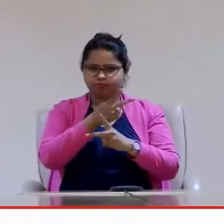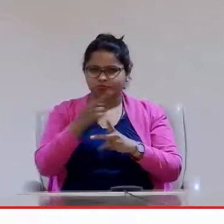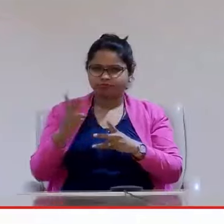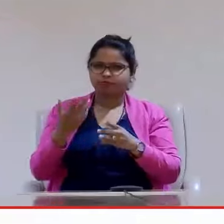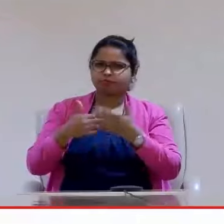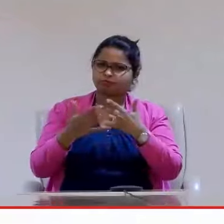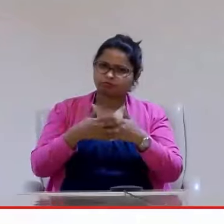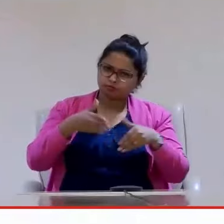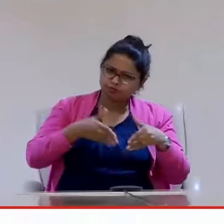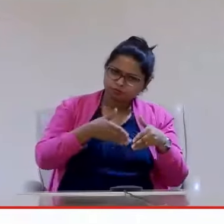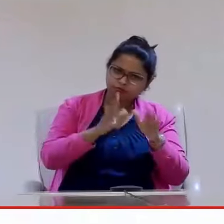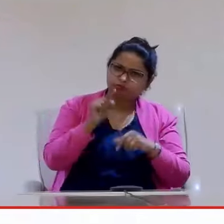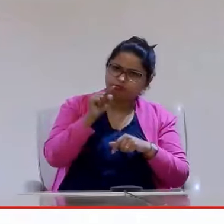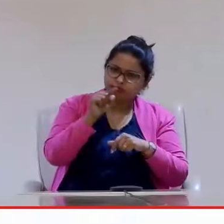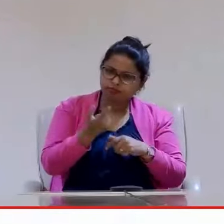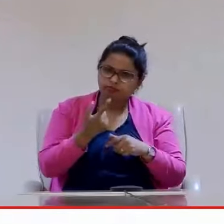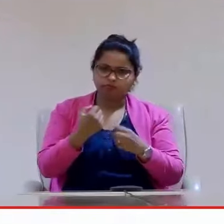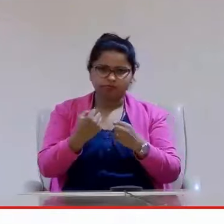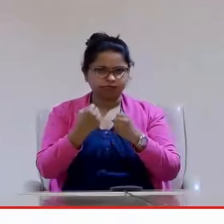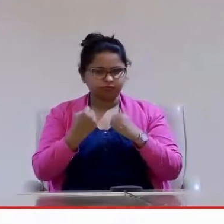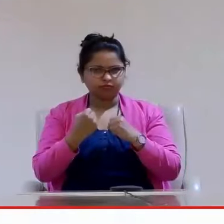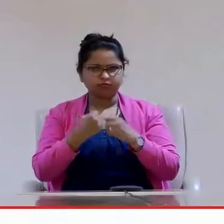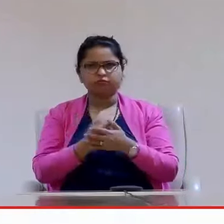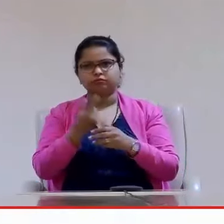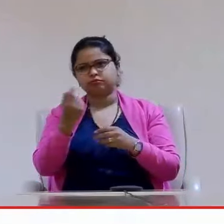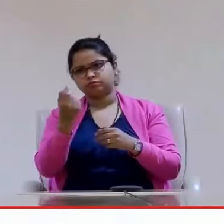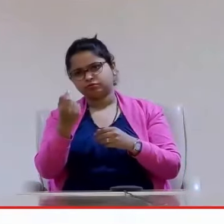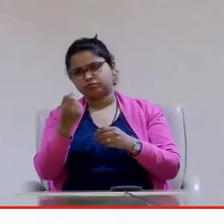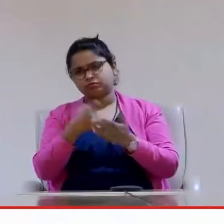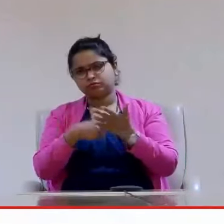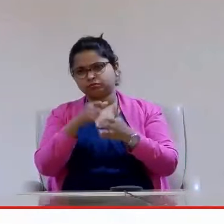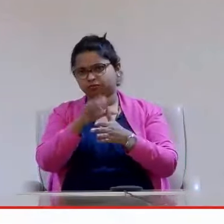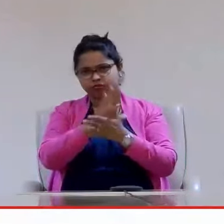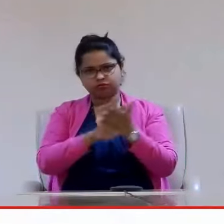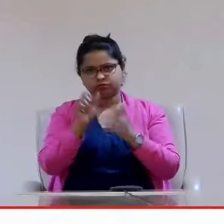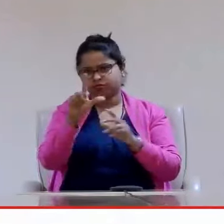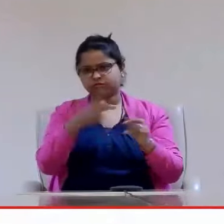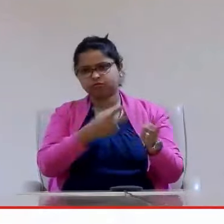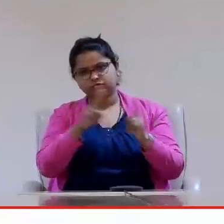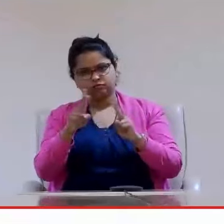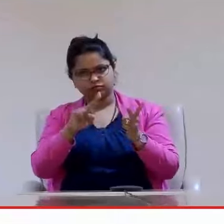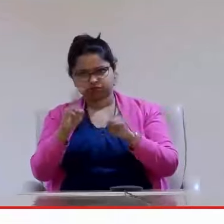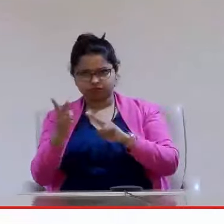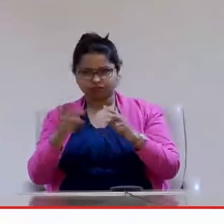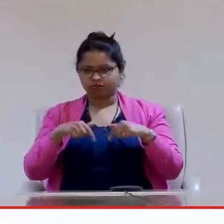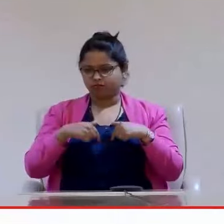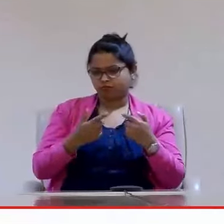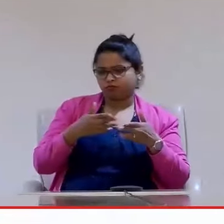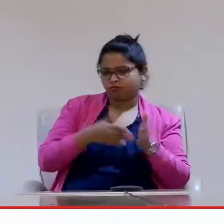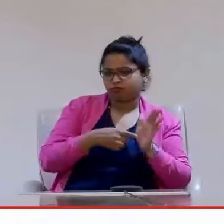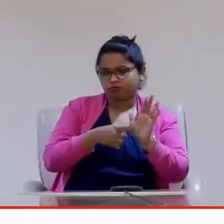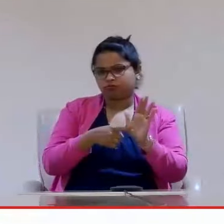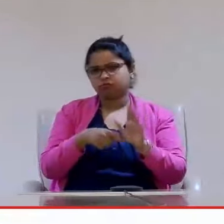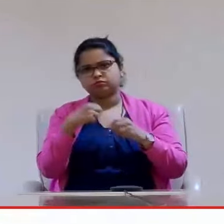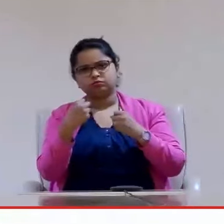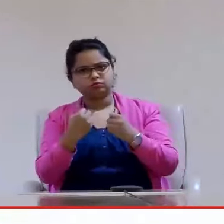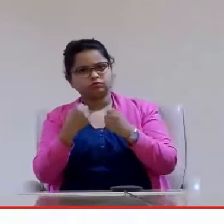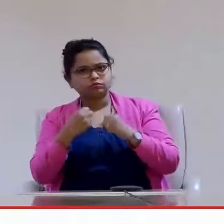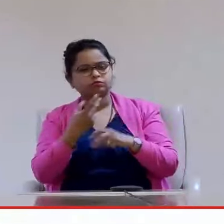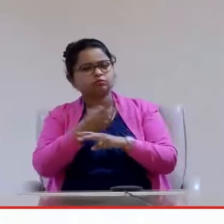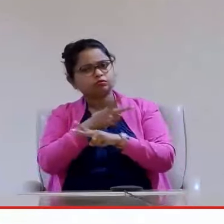you cope with the challenge, Rahulji, is a little different in the way that I cope with my challenges. But at the end of the day, the challenges